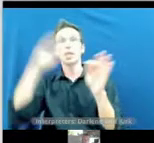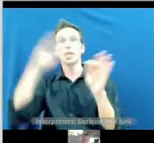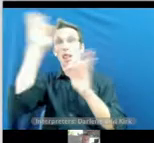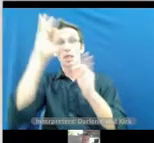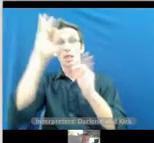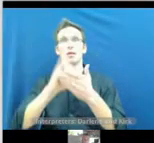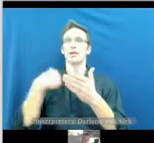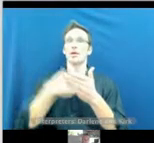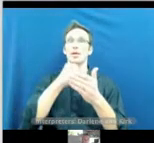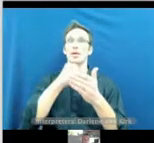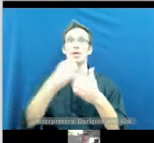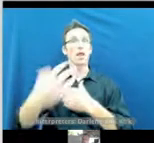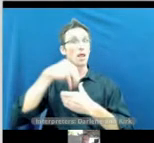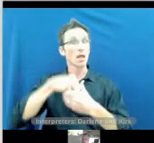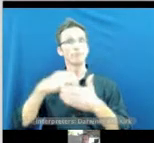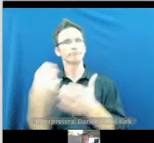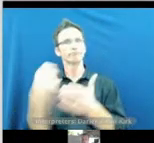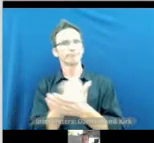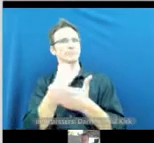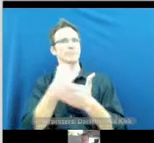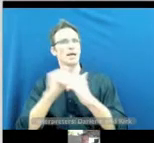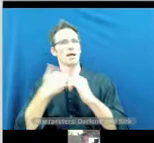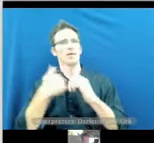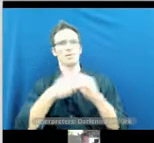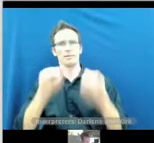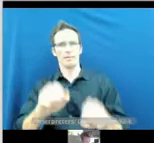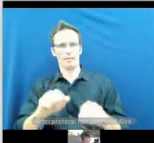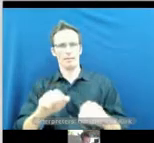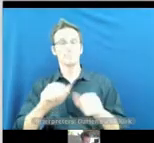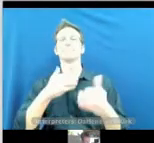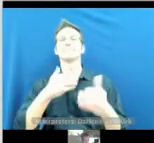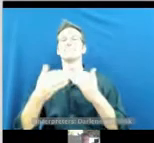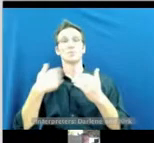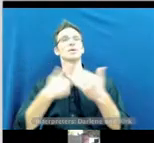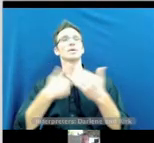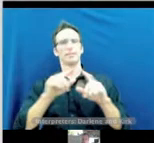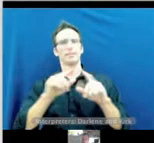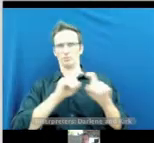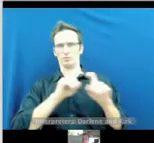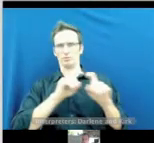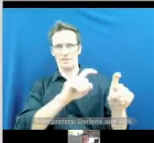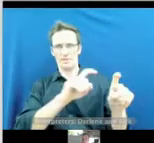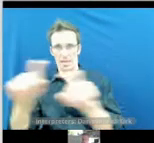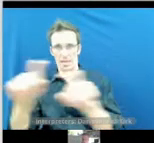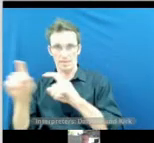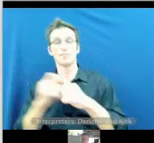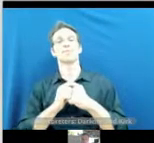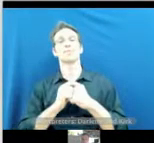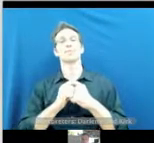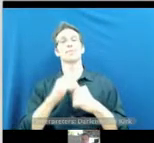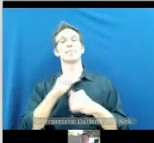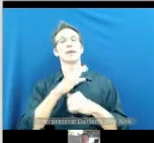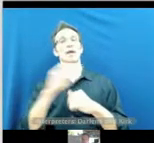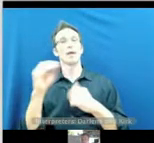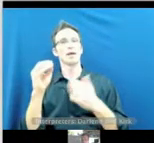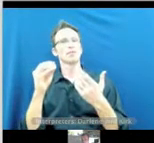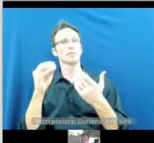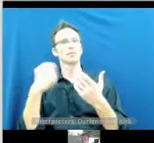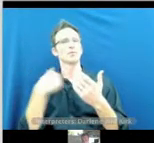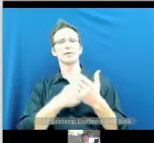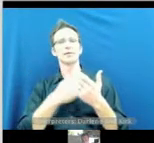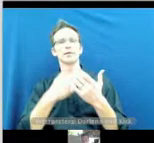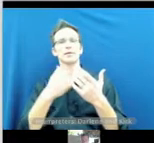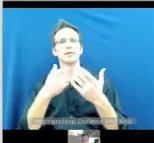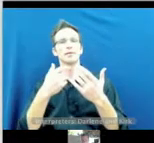as well as we should. So we conducted this survey, and sad but true, our guesstimations were